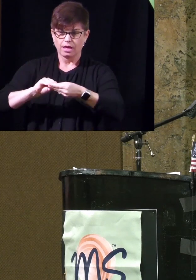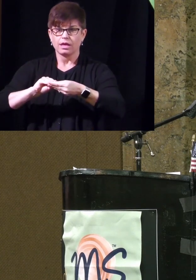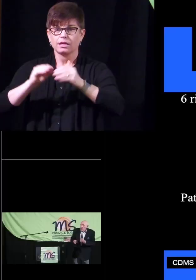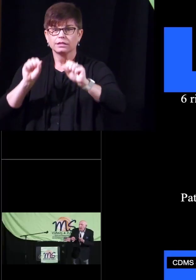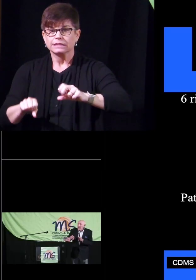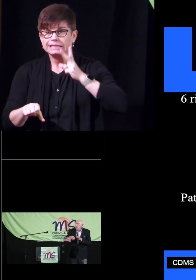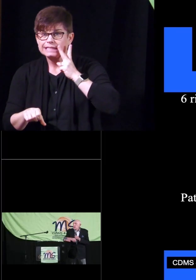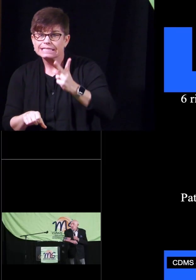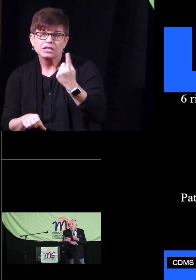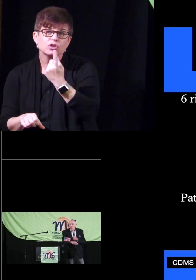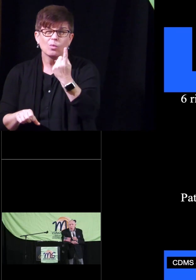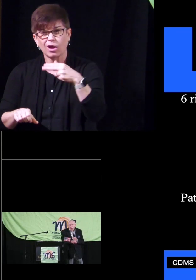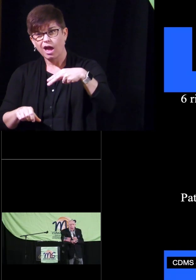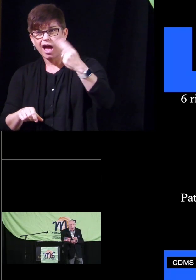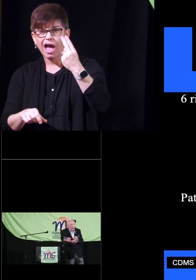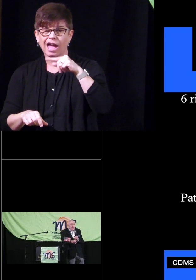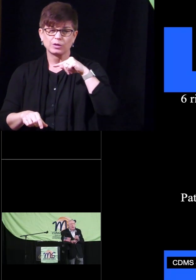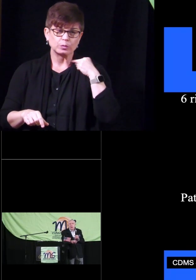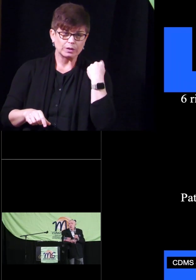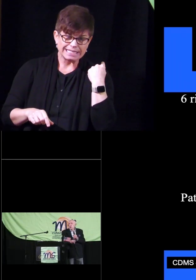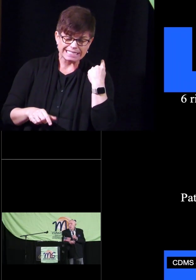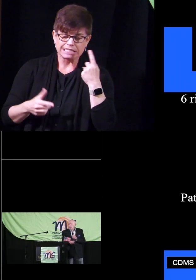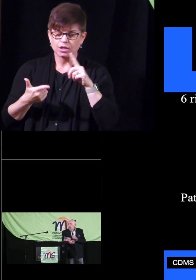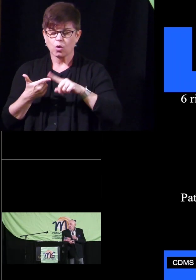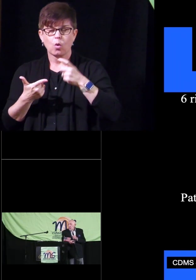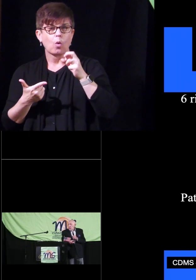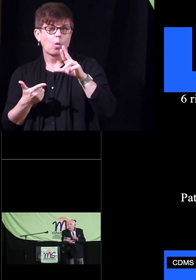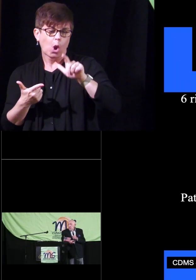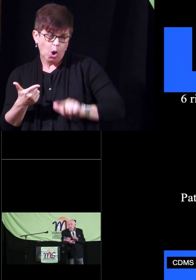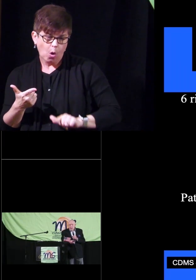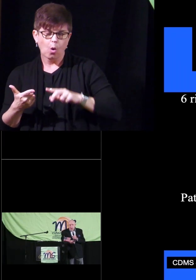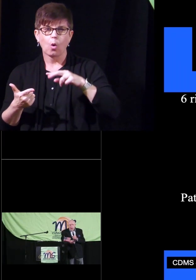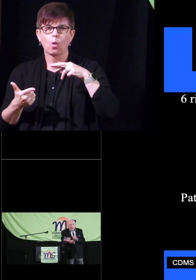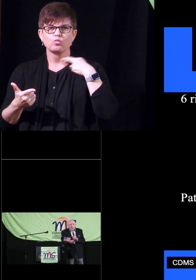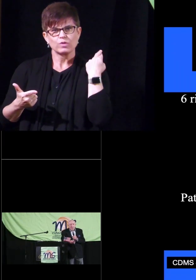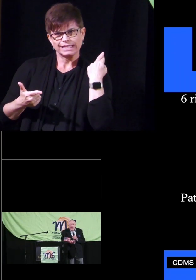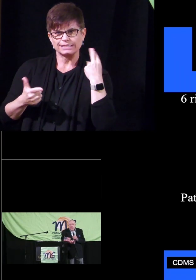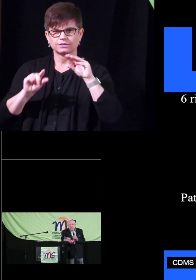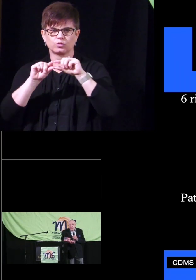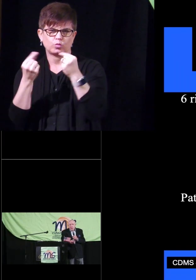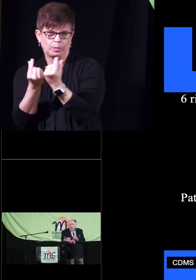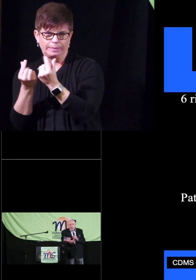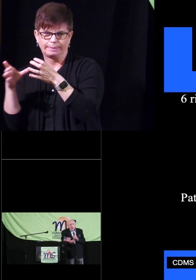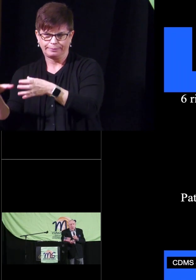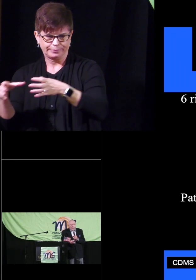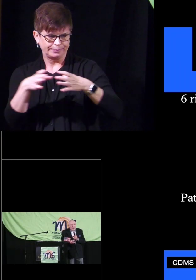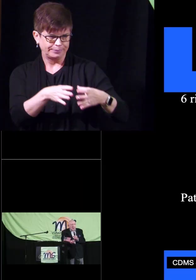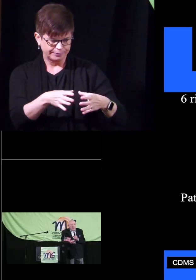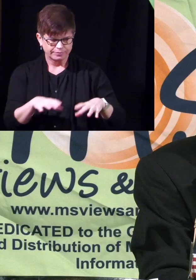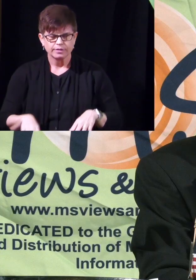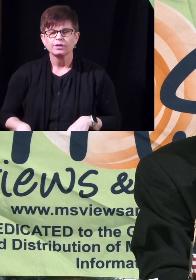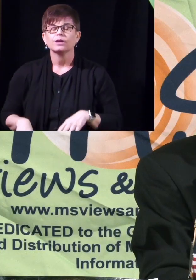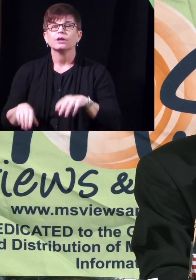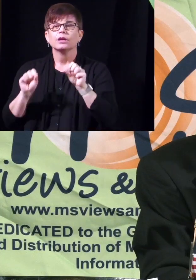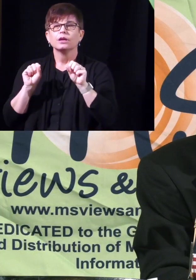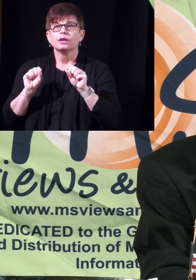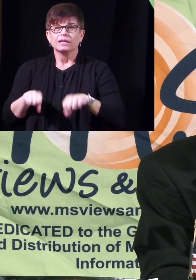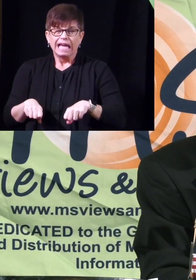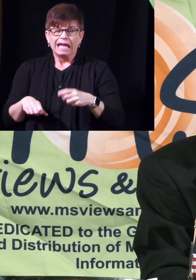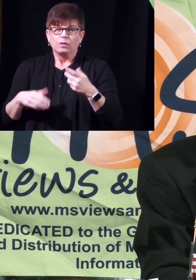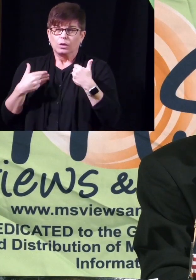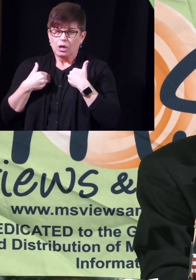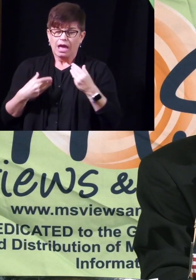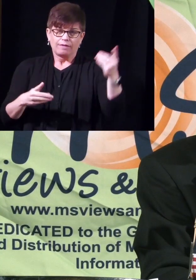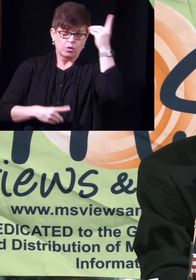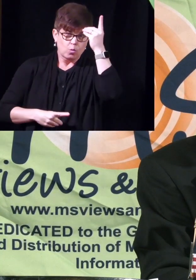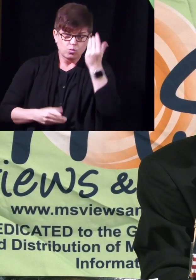someone is in a high risk or a low risk group. These are prognostic factors. So when you have a relapse, or you have another